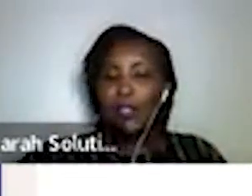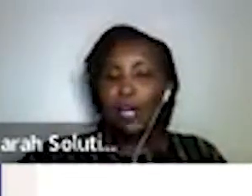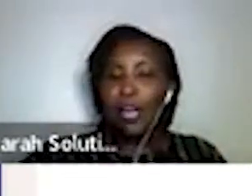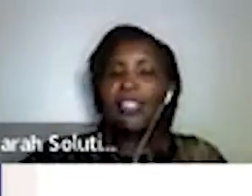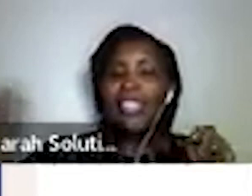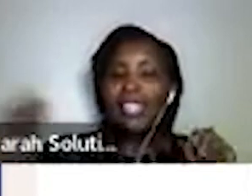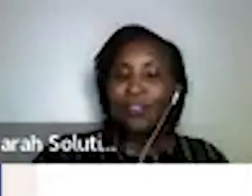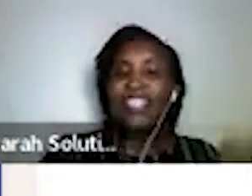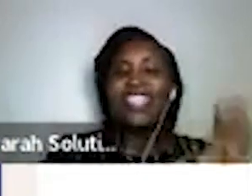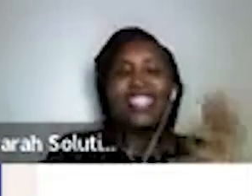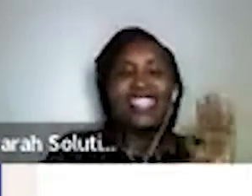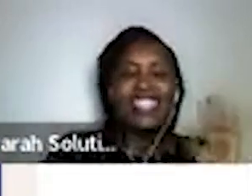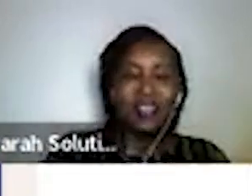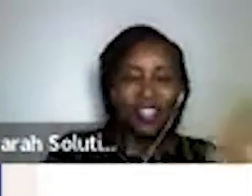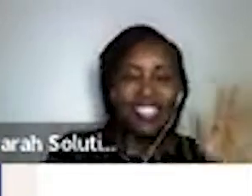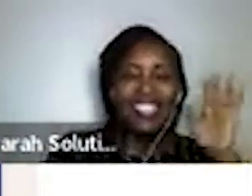Management,